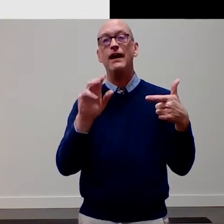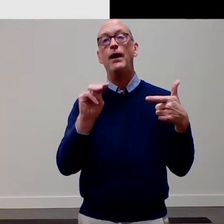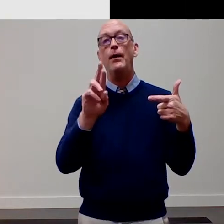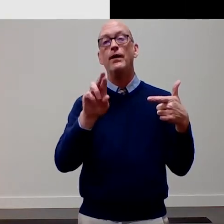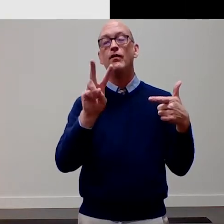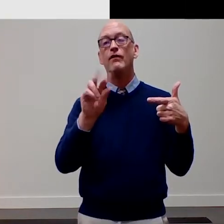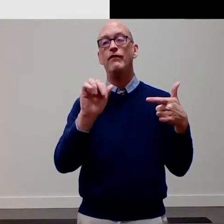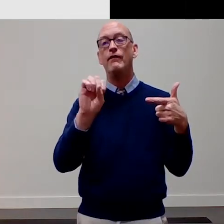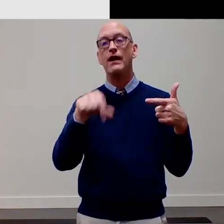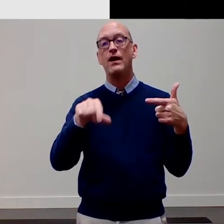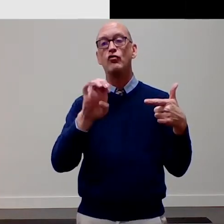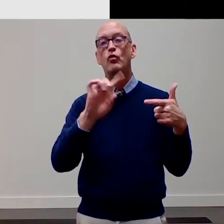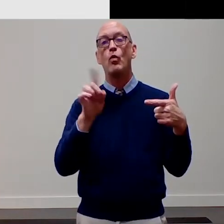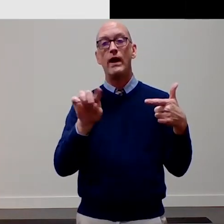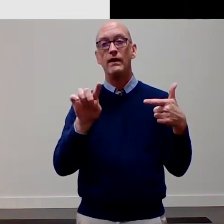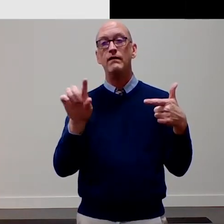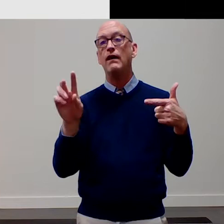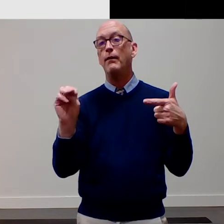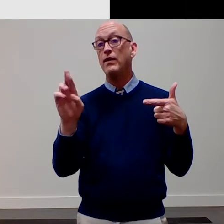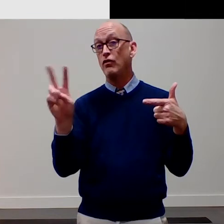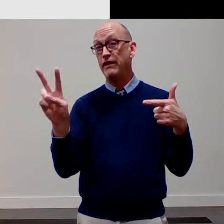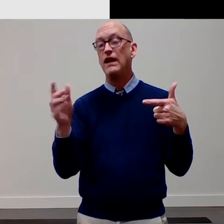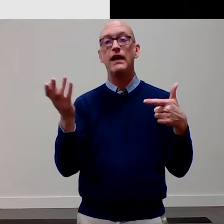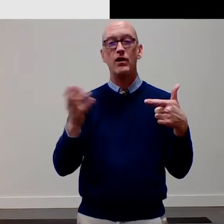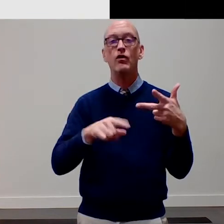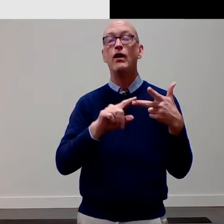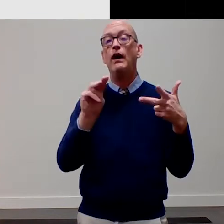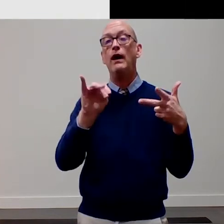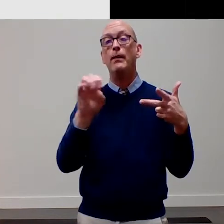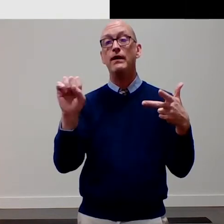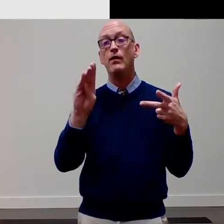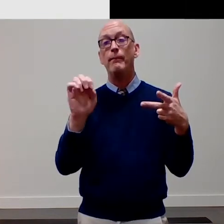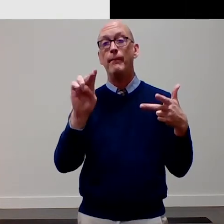Mr. Vasquez. Here. Ms. Barnes.